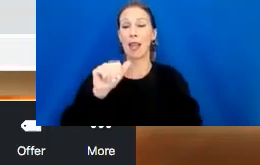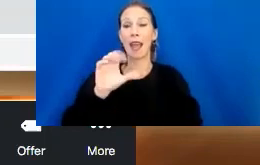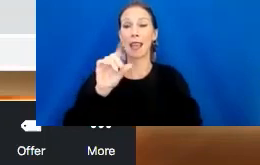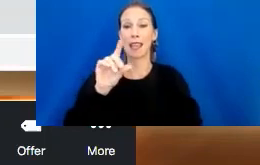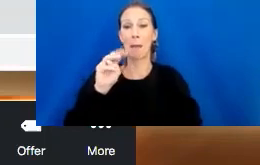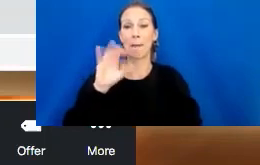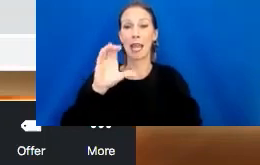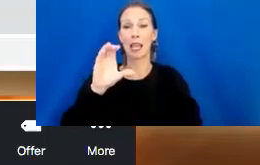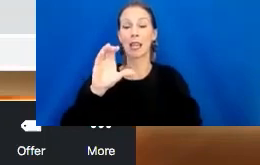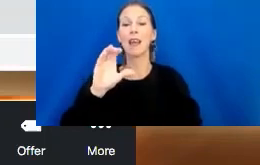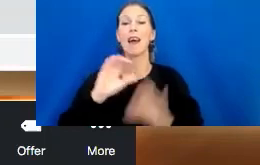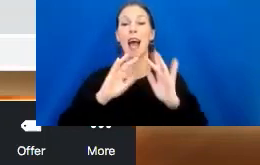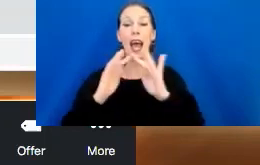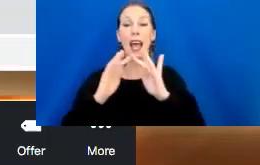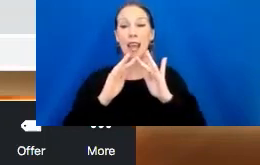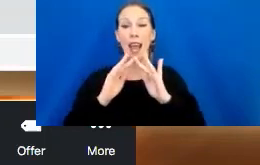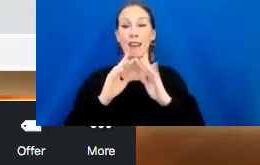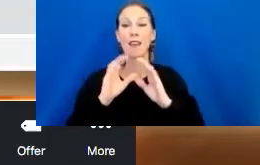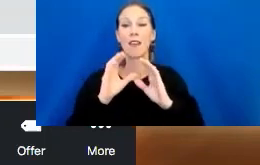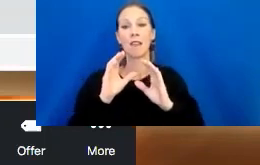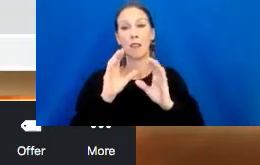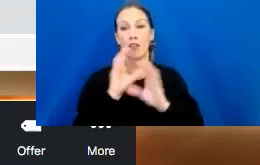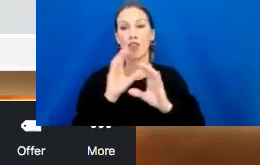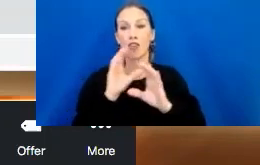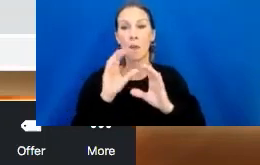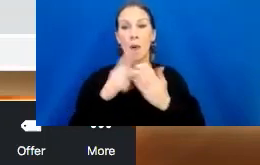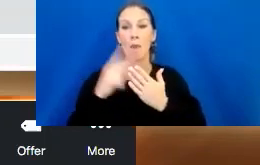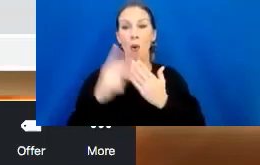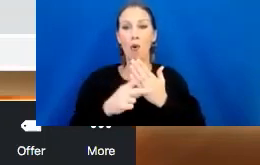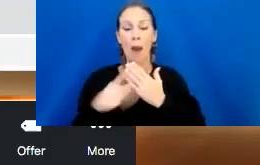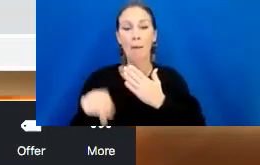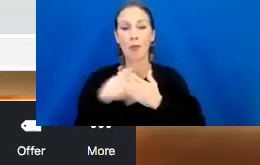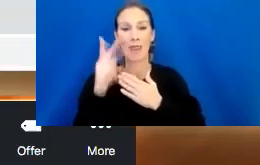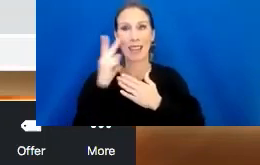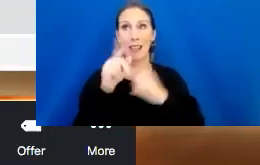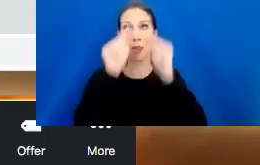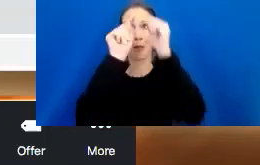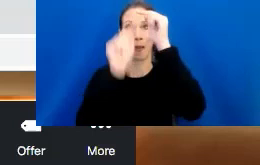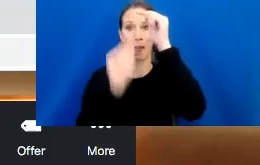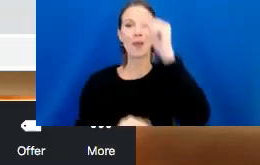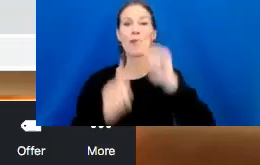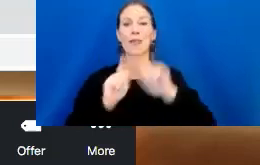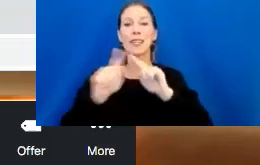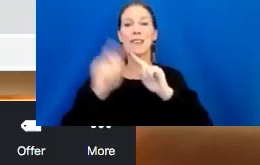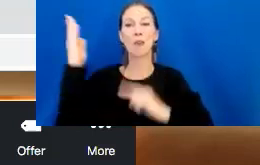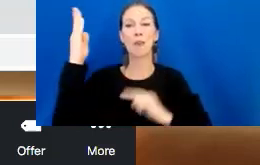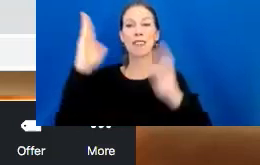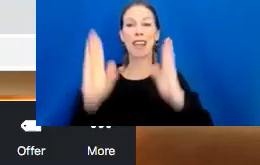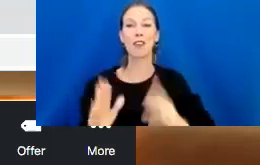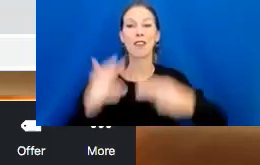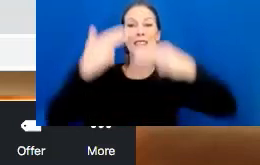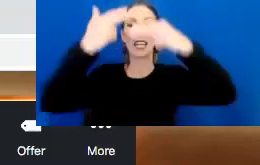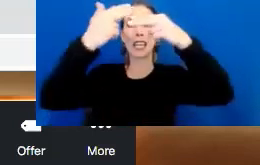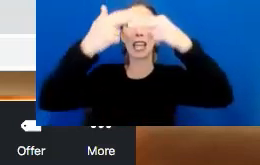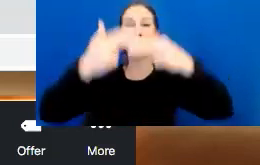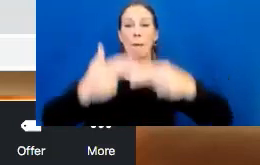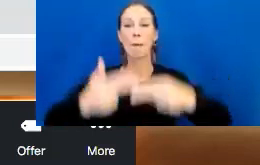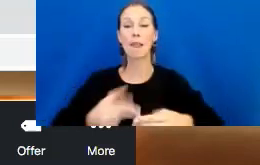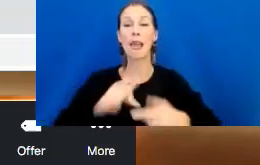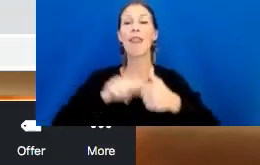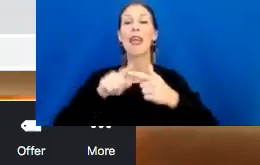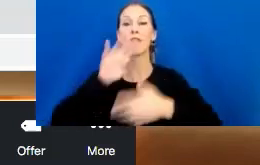programs, see who those presenters are and set up those